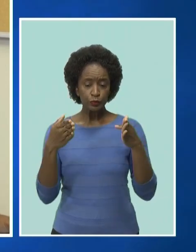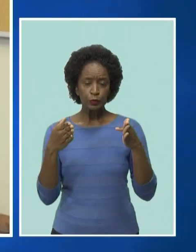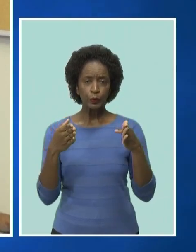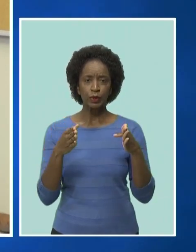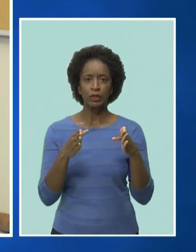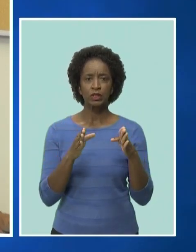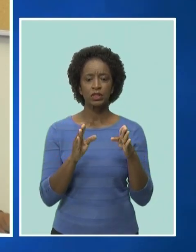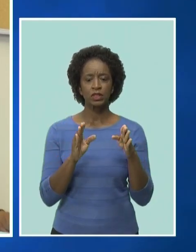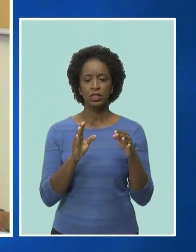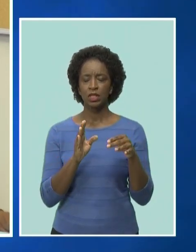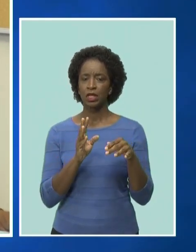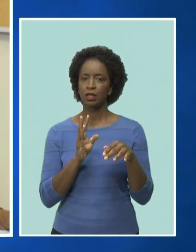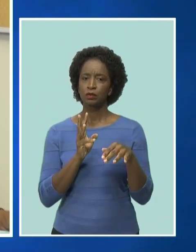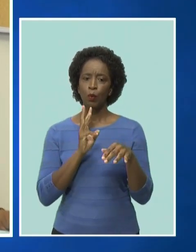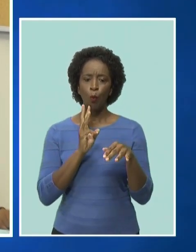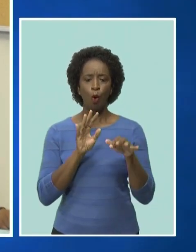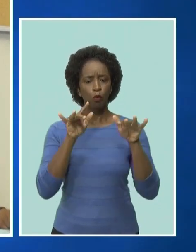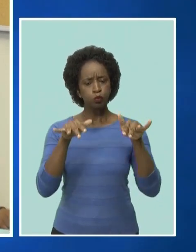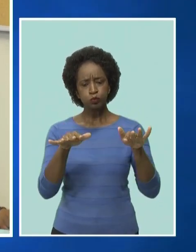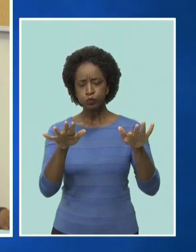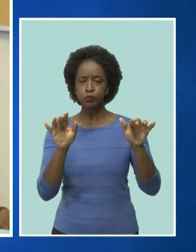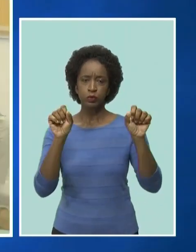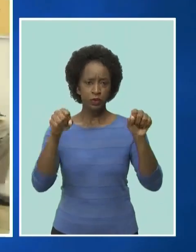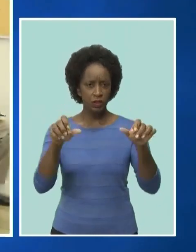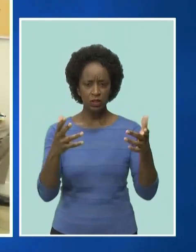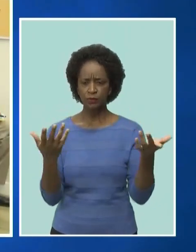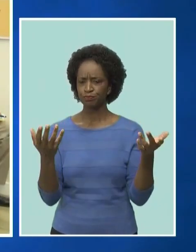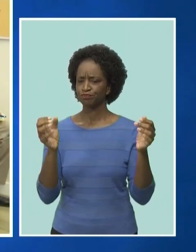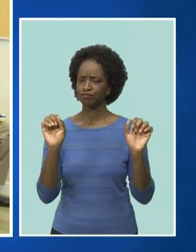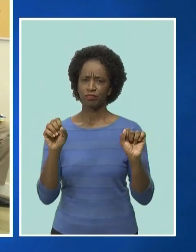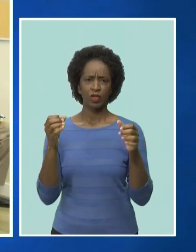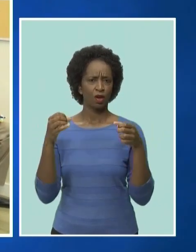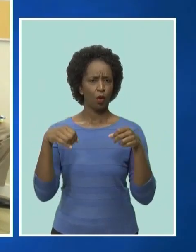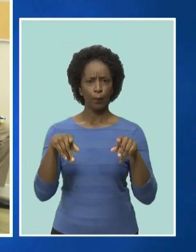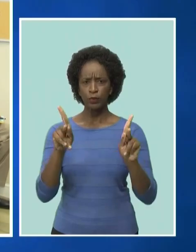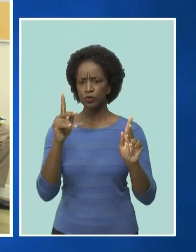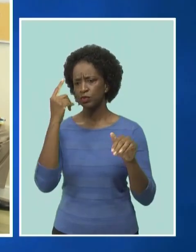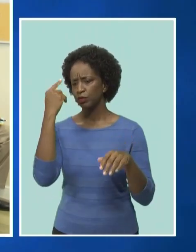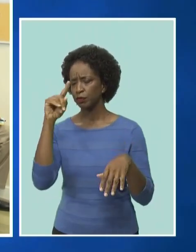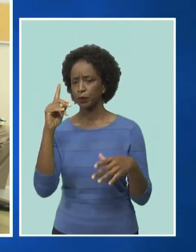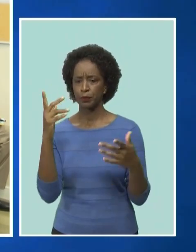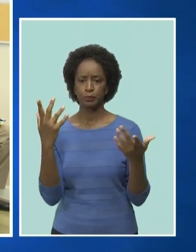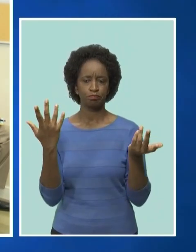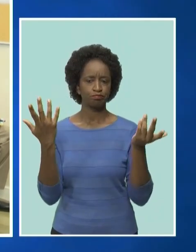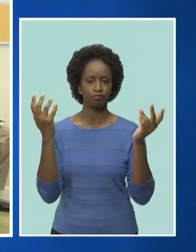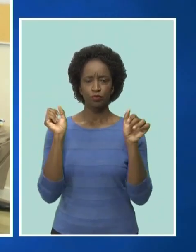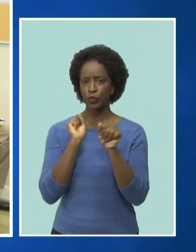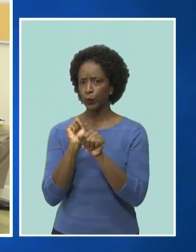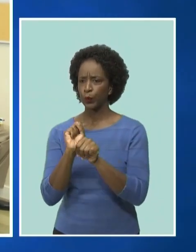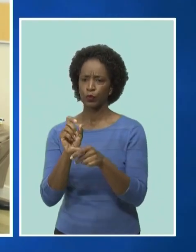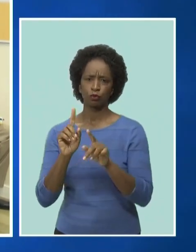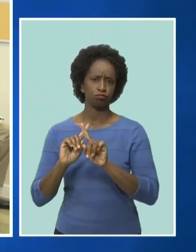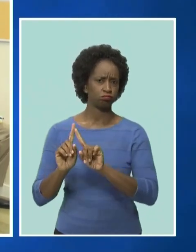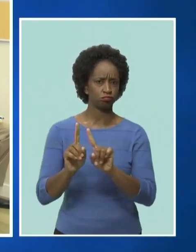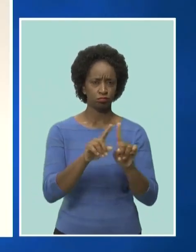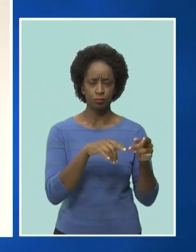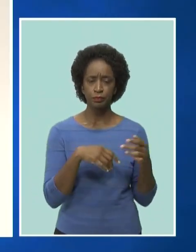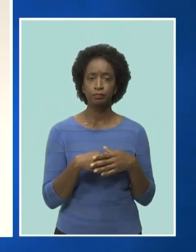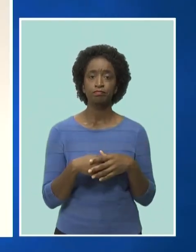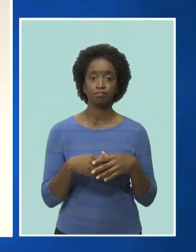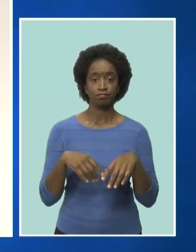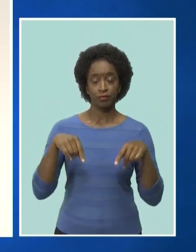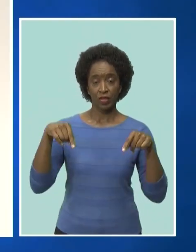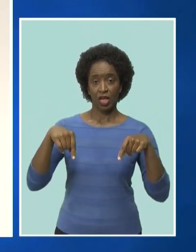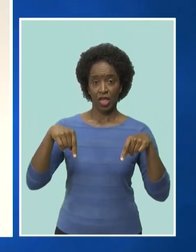towards what opportunities there are and will be out there for us in all that we do. Coastal rose to the challenge,